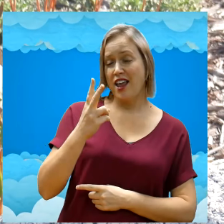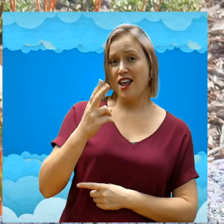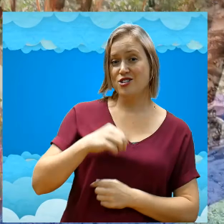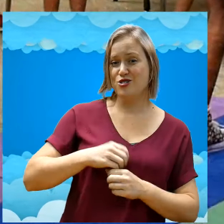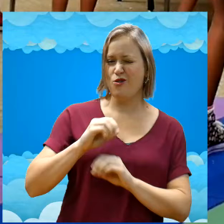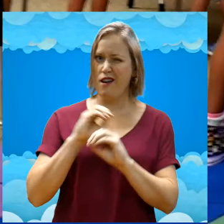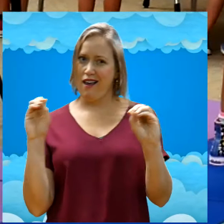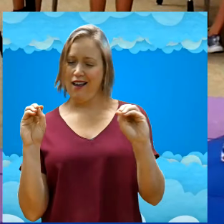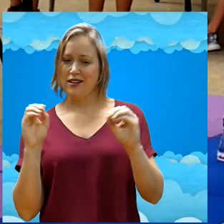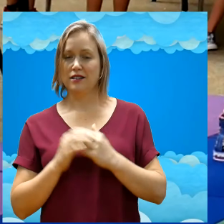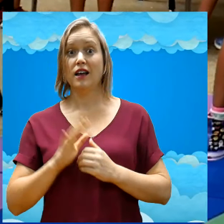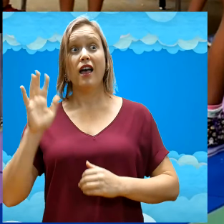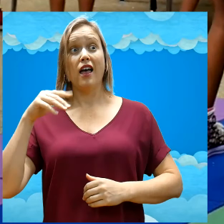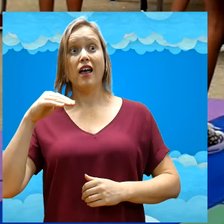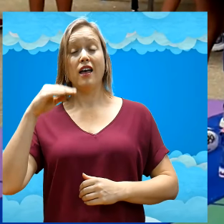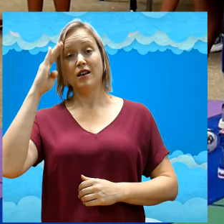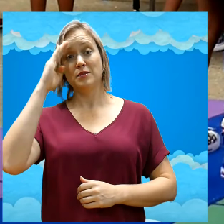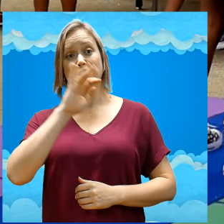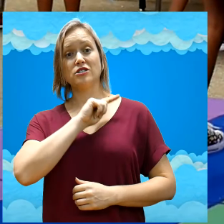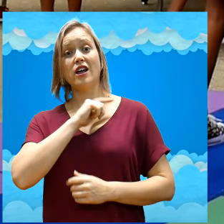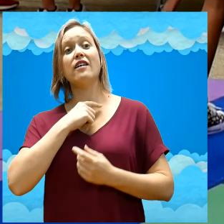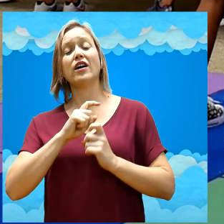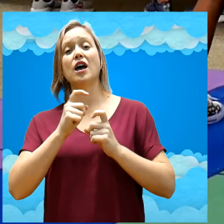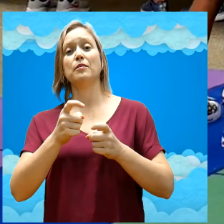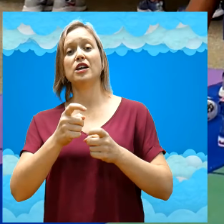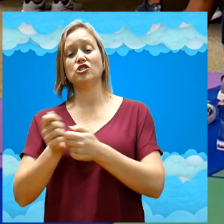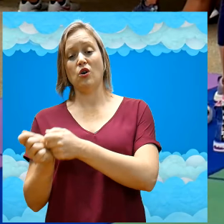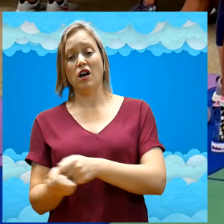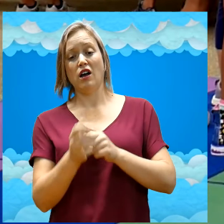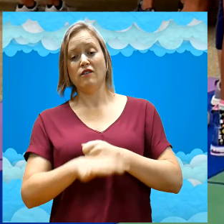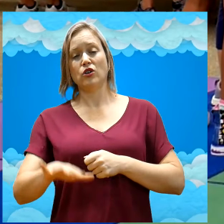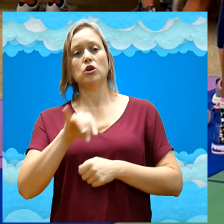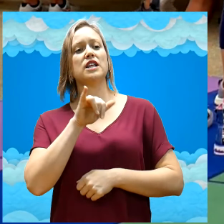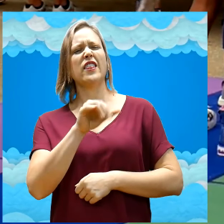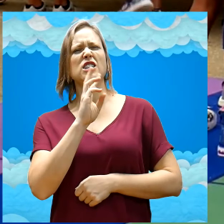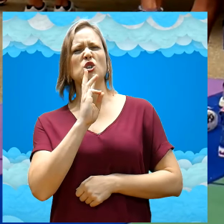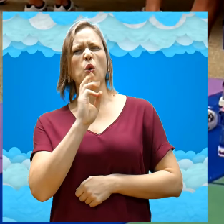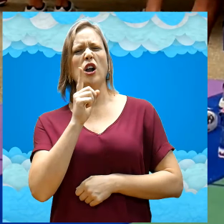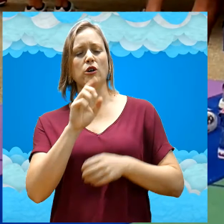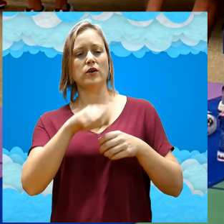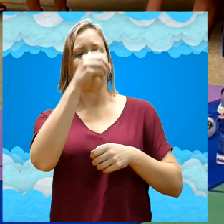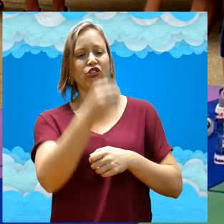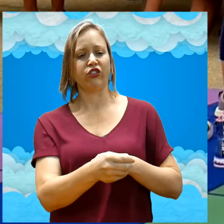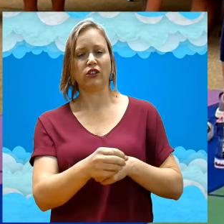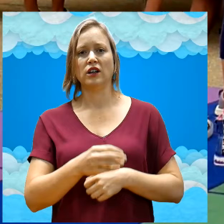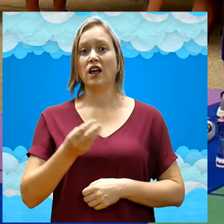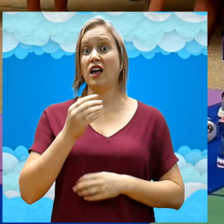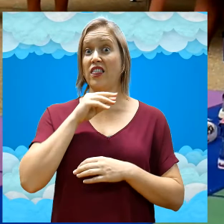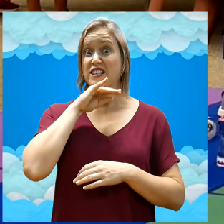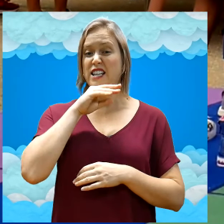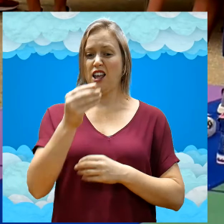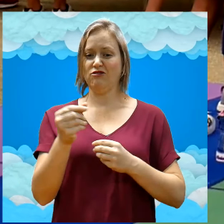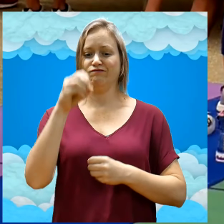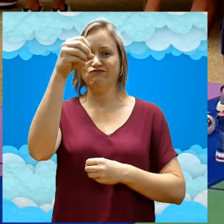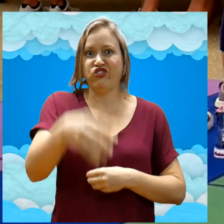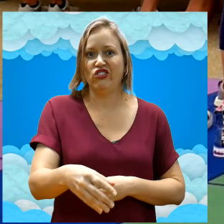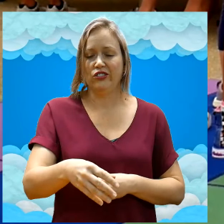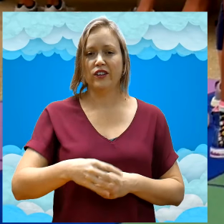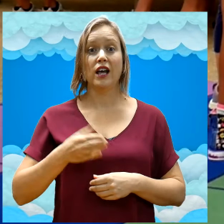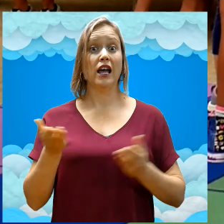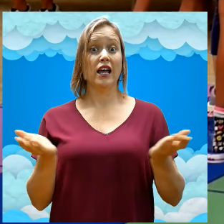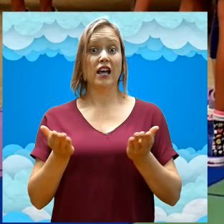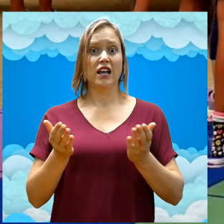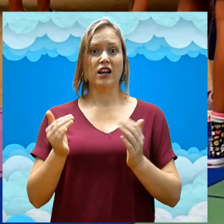to none. Hey, Mr. Taff, I made you a golf course. Here's the water that you always hit into. Here's the sand trap that you always hit into. Here's